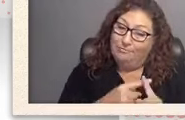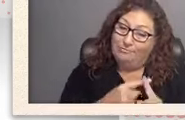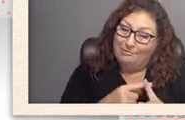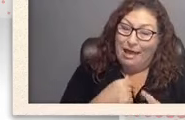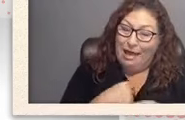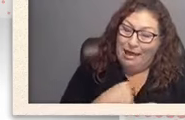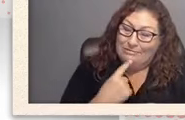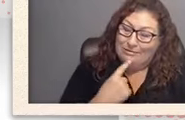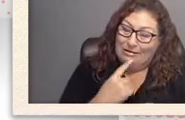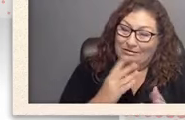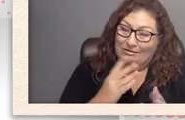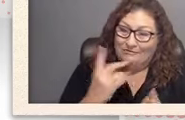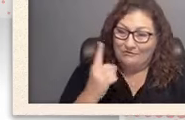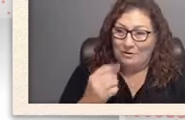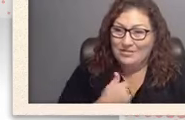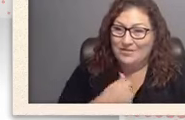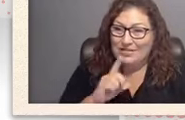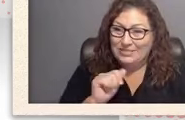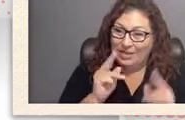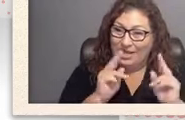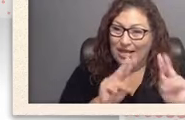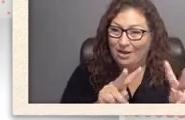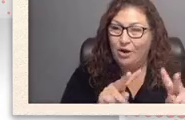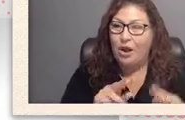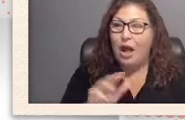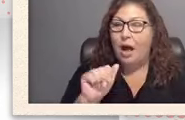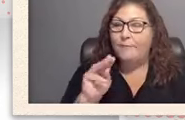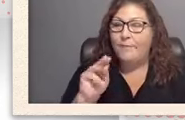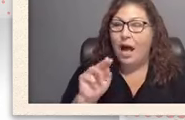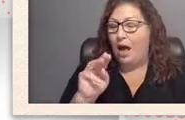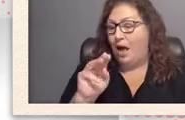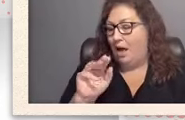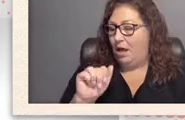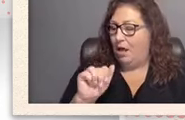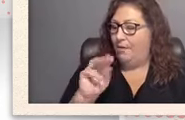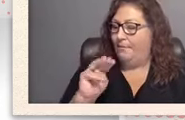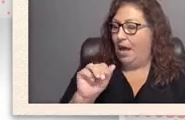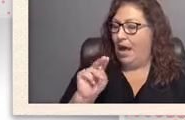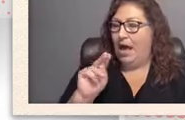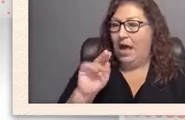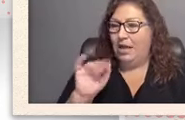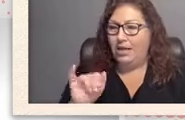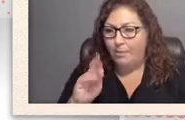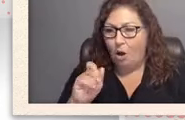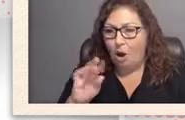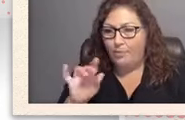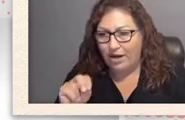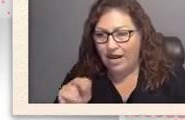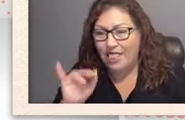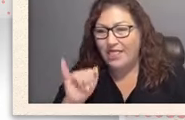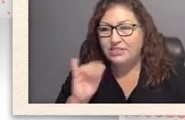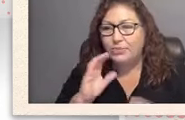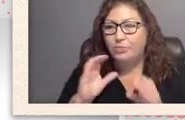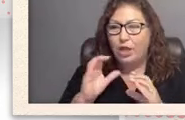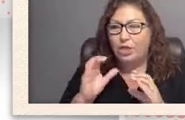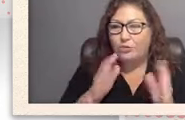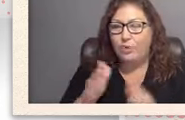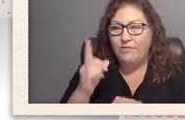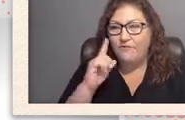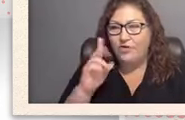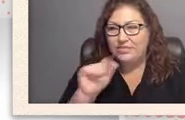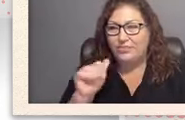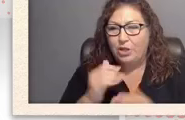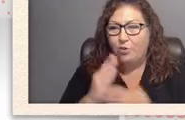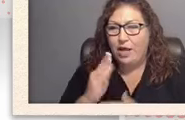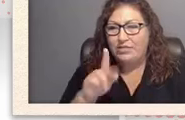series itself is narrated by Imani Barbarin. Imani is the communications director for Disability Rights Pennsylvania, also